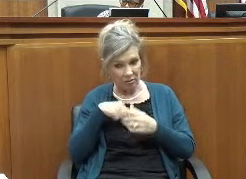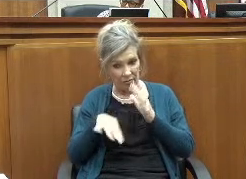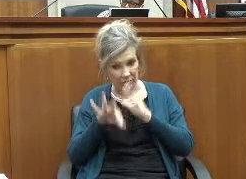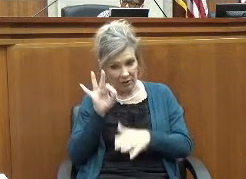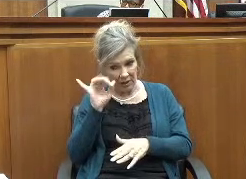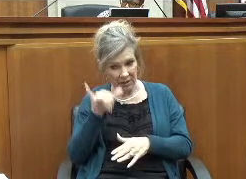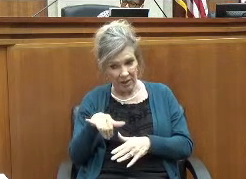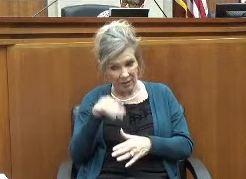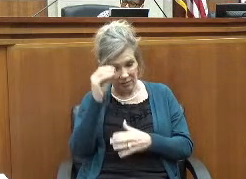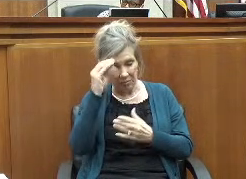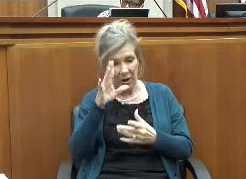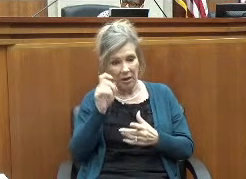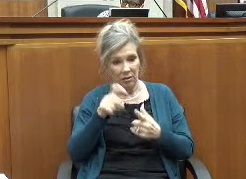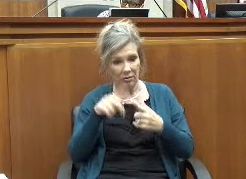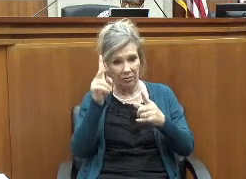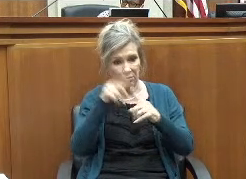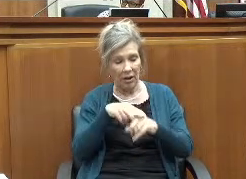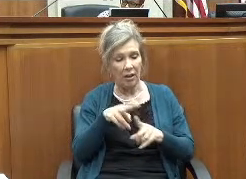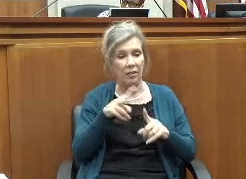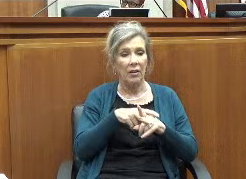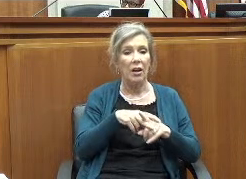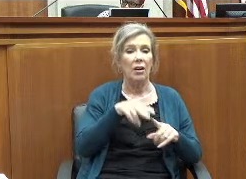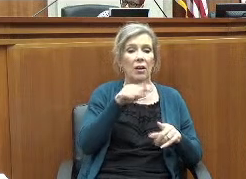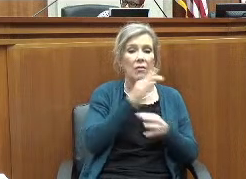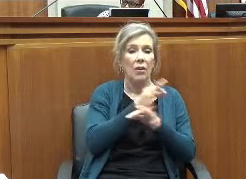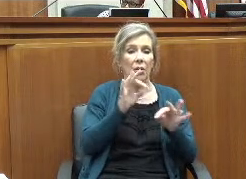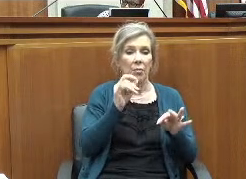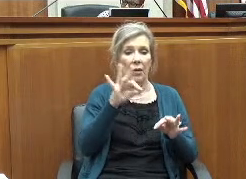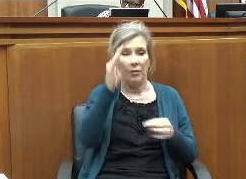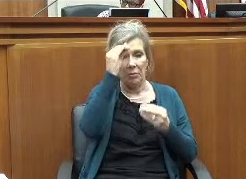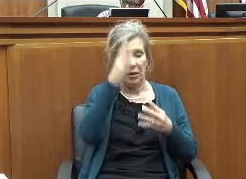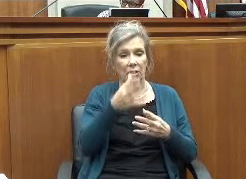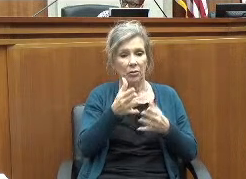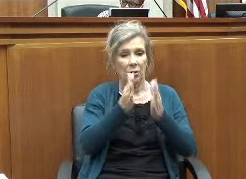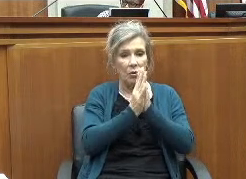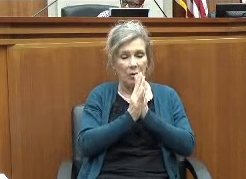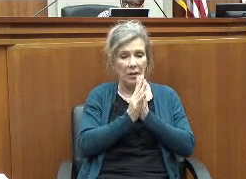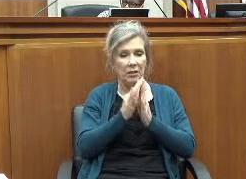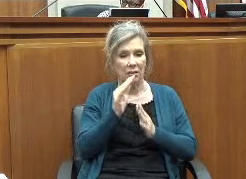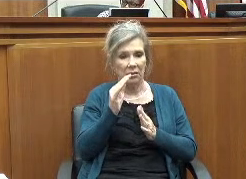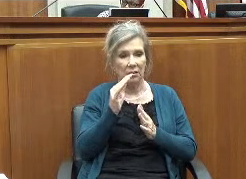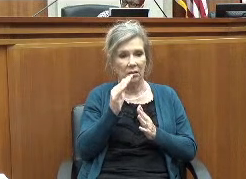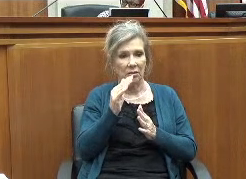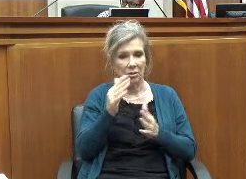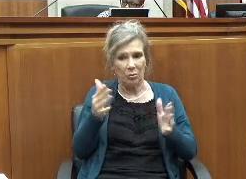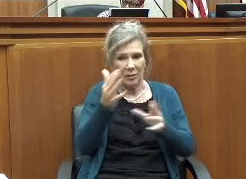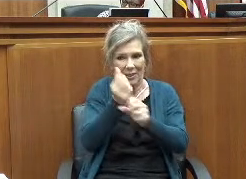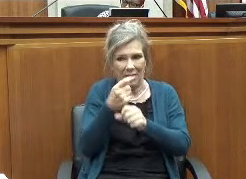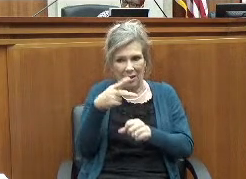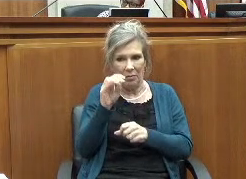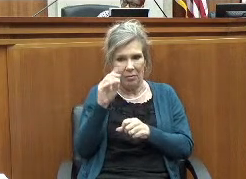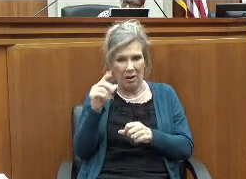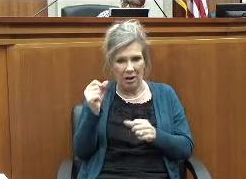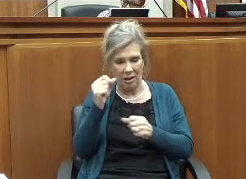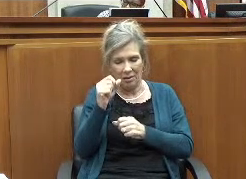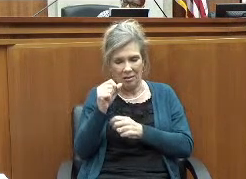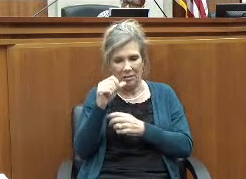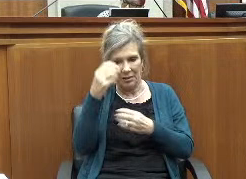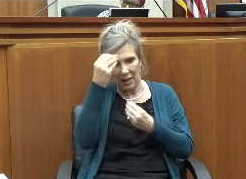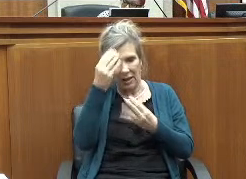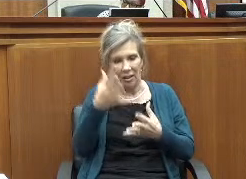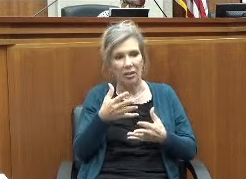Act request to get the pod enrollment data. And so I guess my question would be, is it possible for